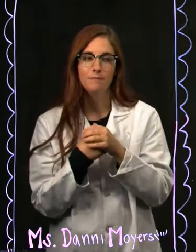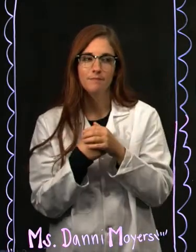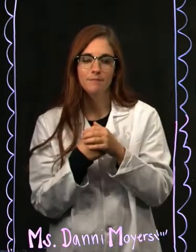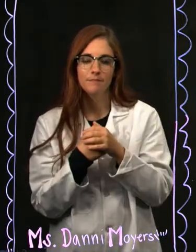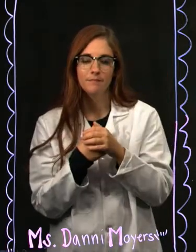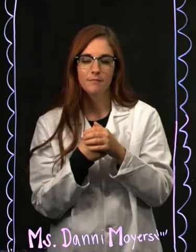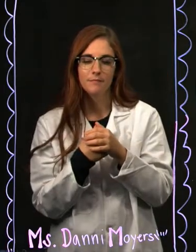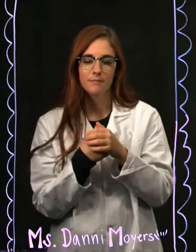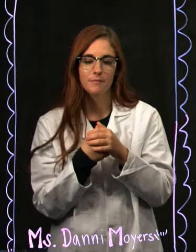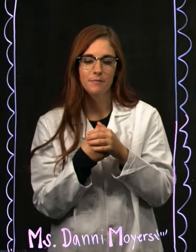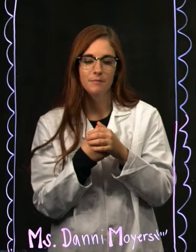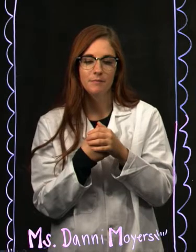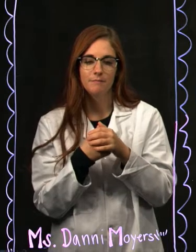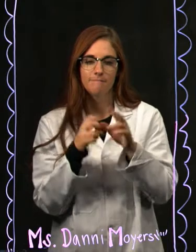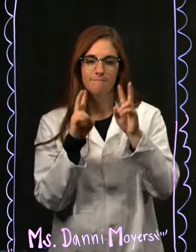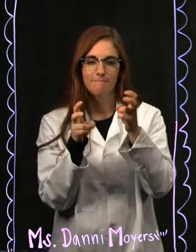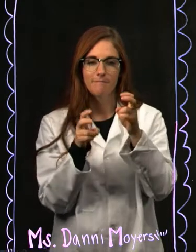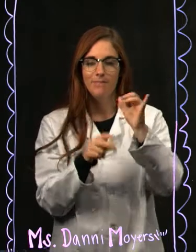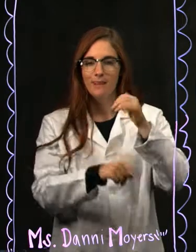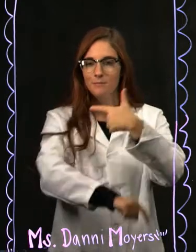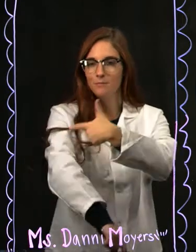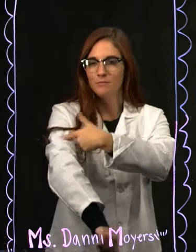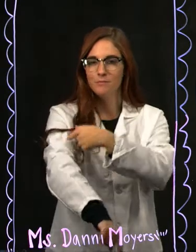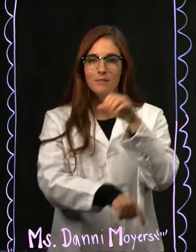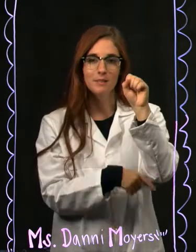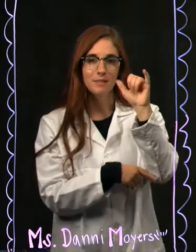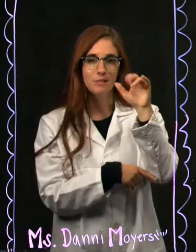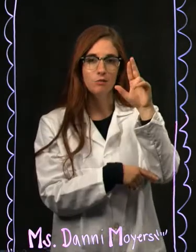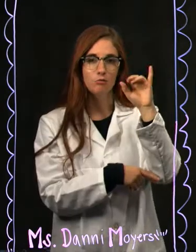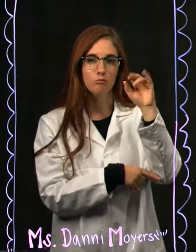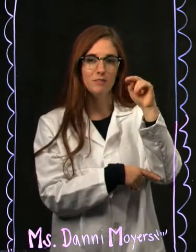structure that bacteria produce,